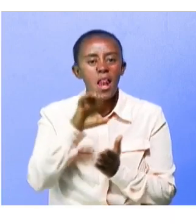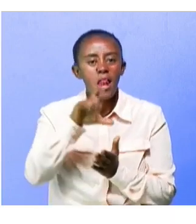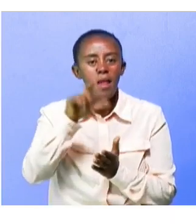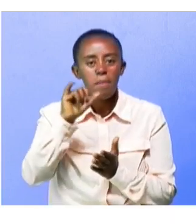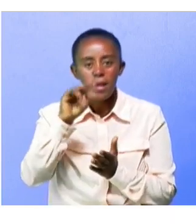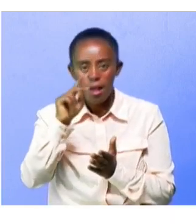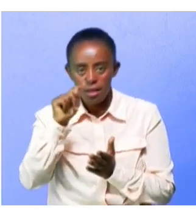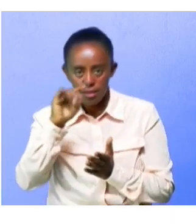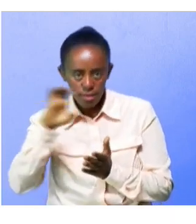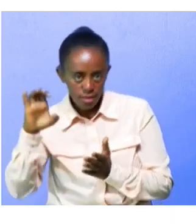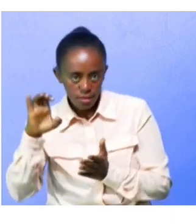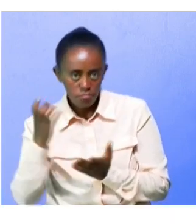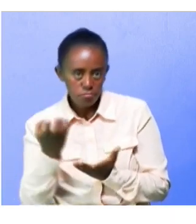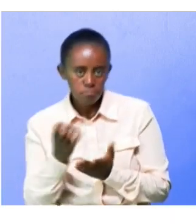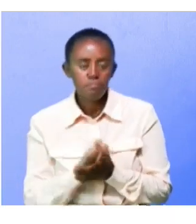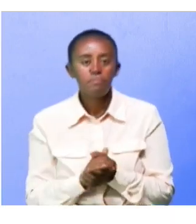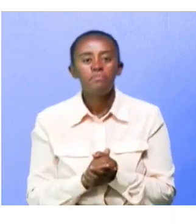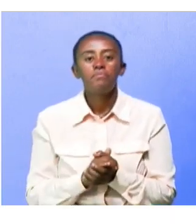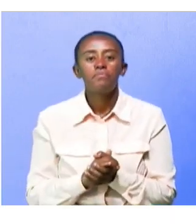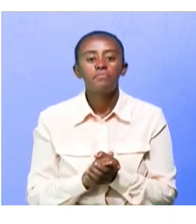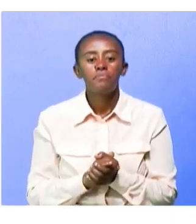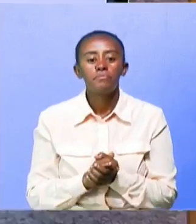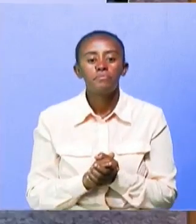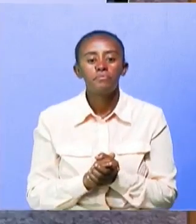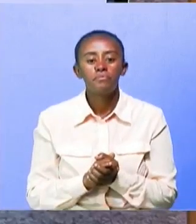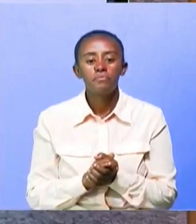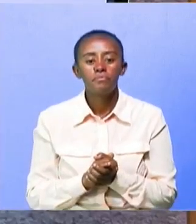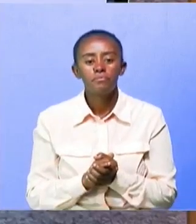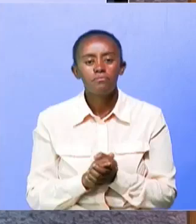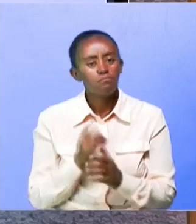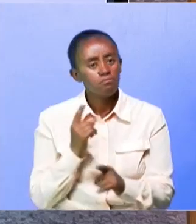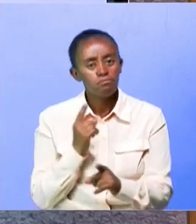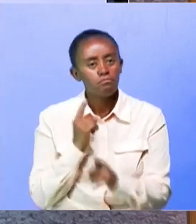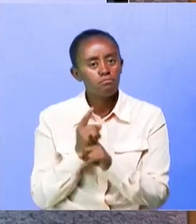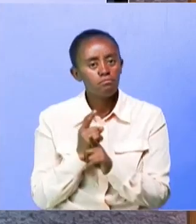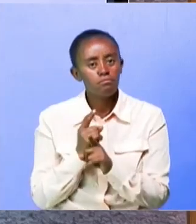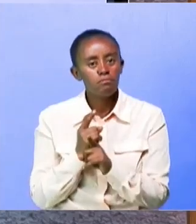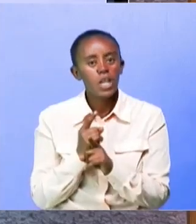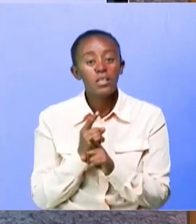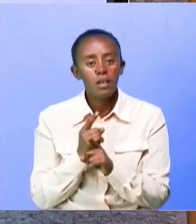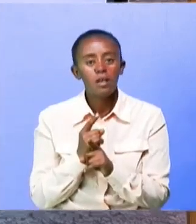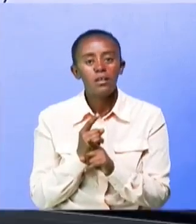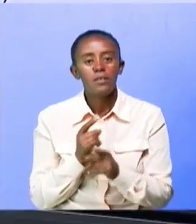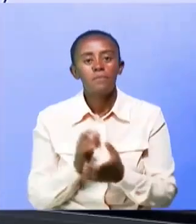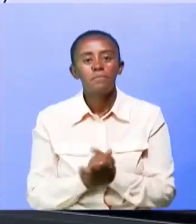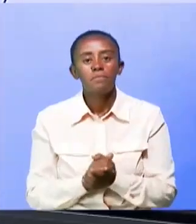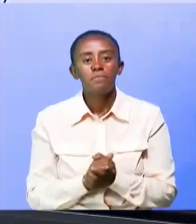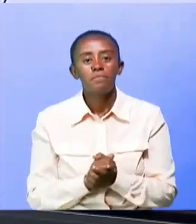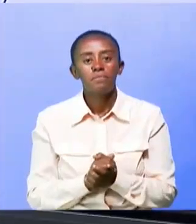Sure, it should be eliminated. Exactly.